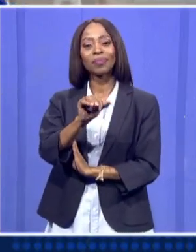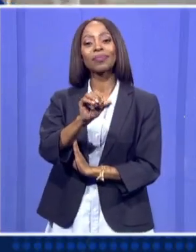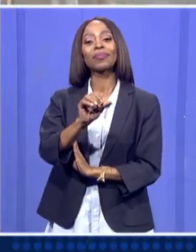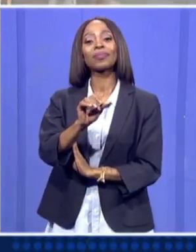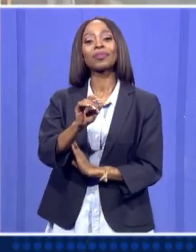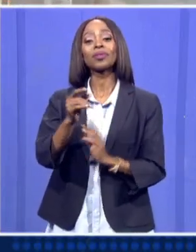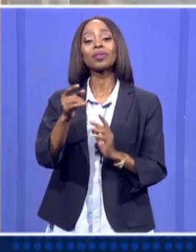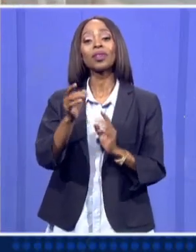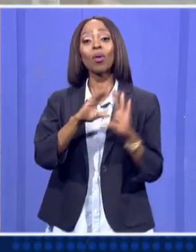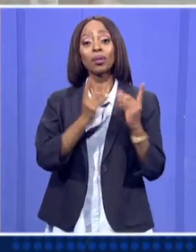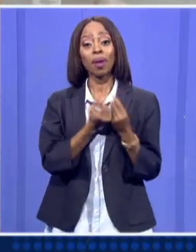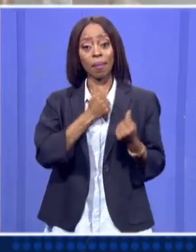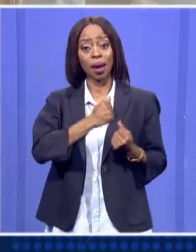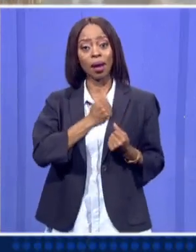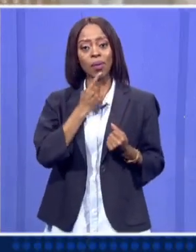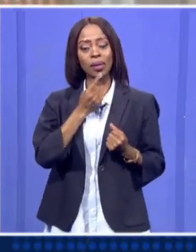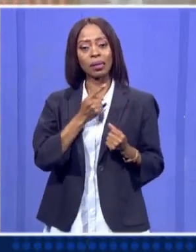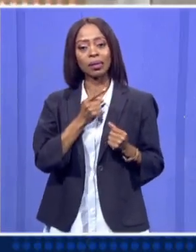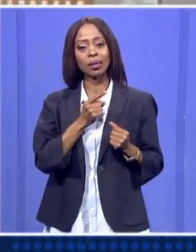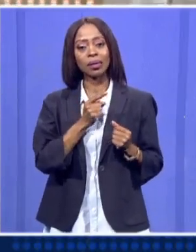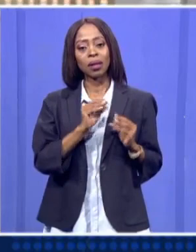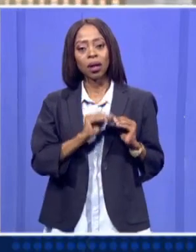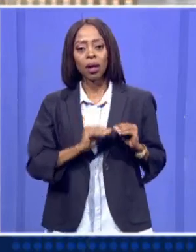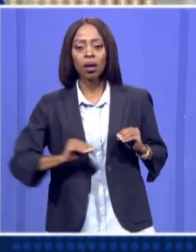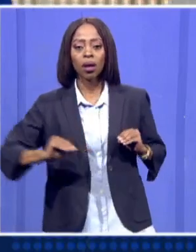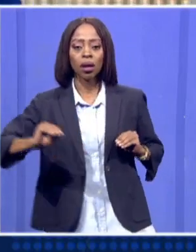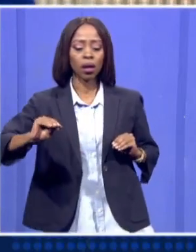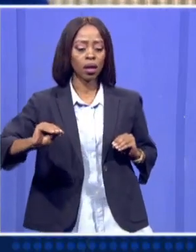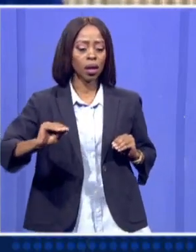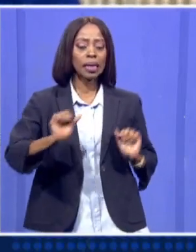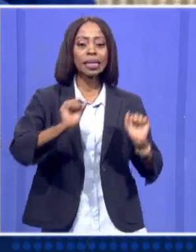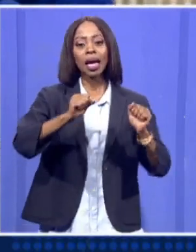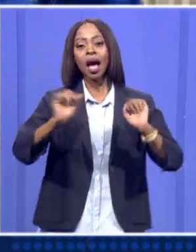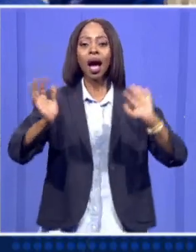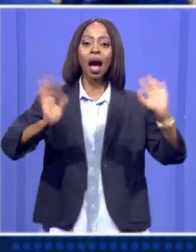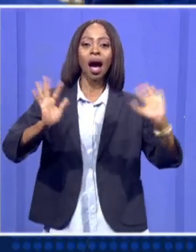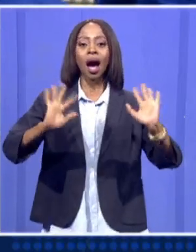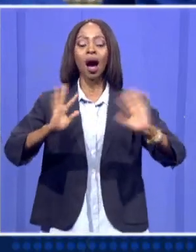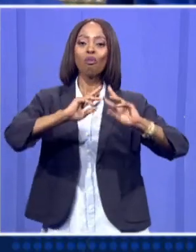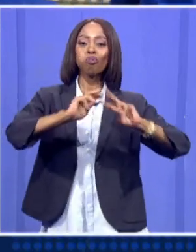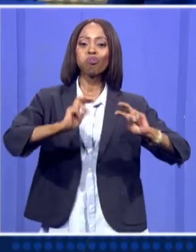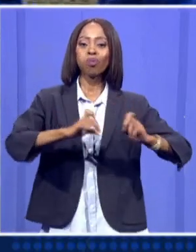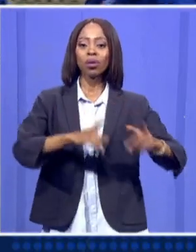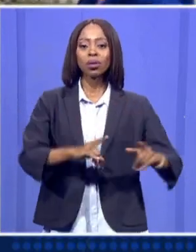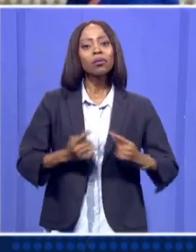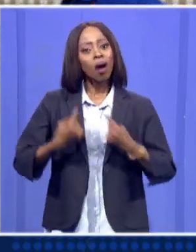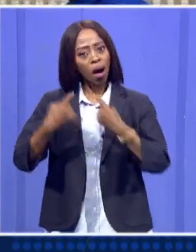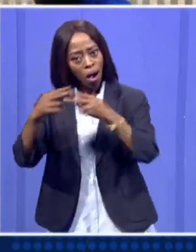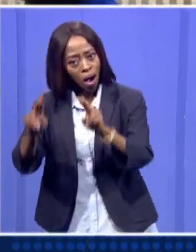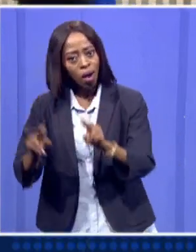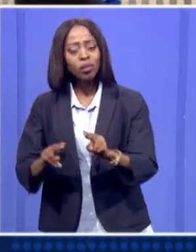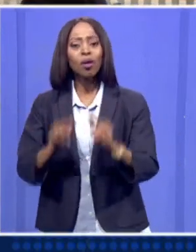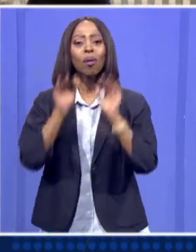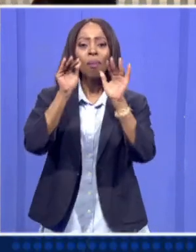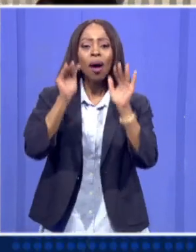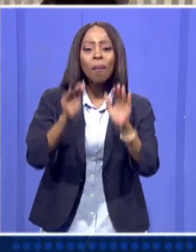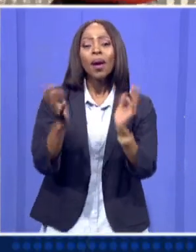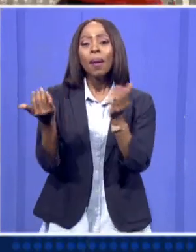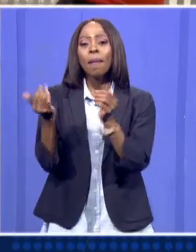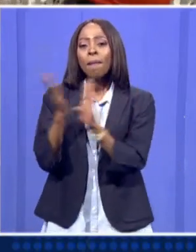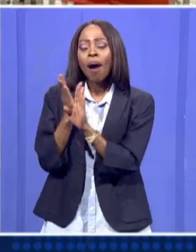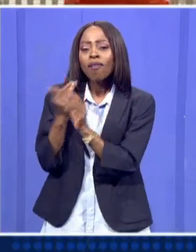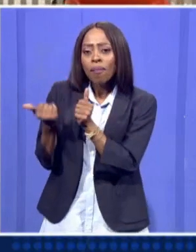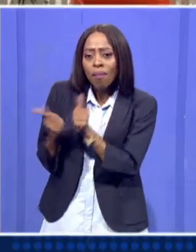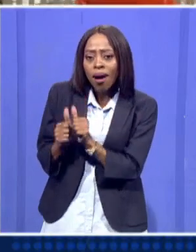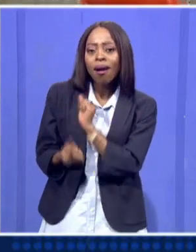saying let's move away only, you know, let's not just put this into a study. Let's go out, let's go and do public-private partnership.